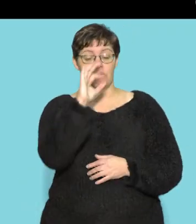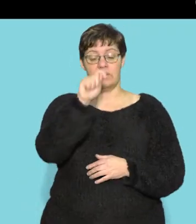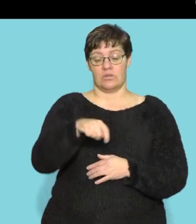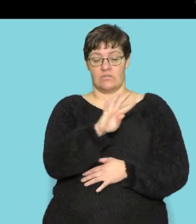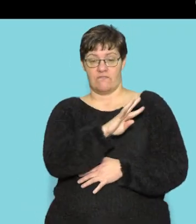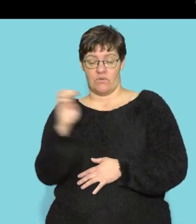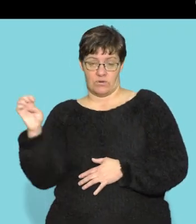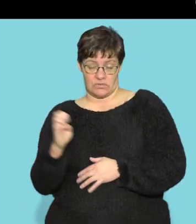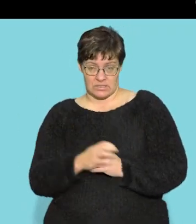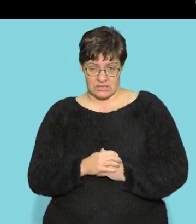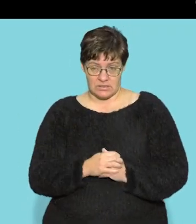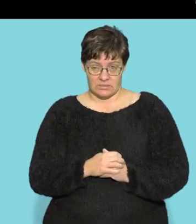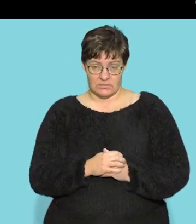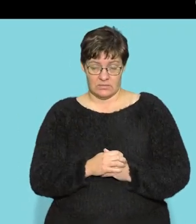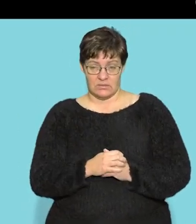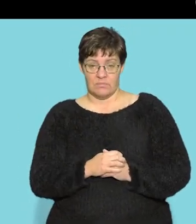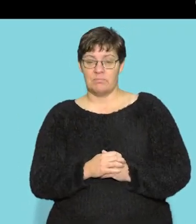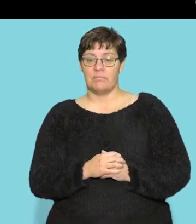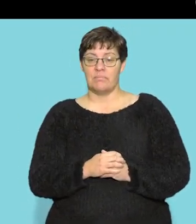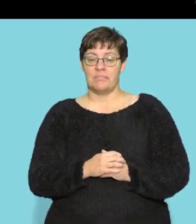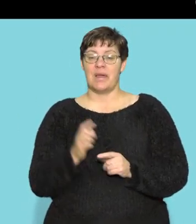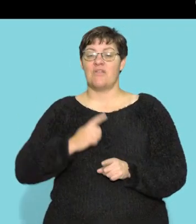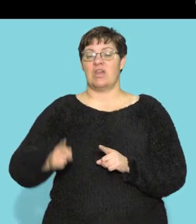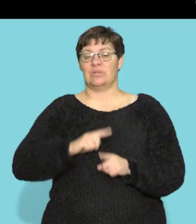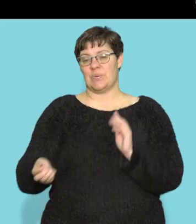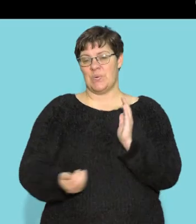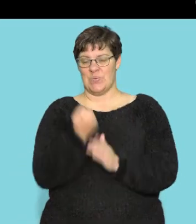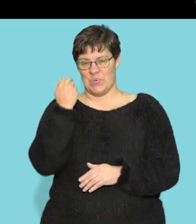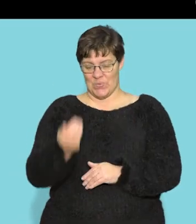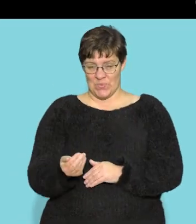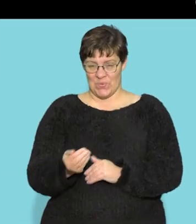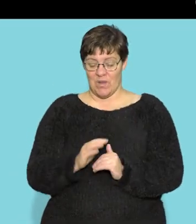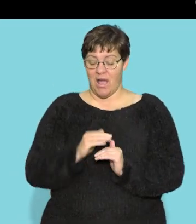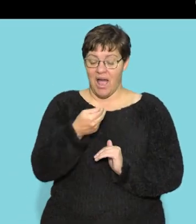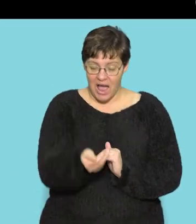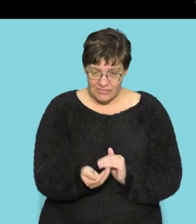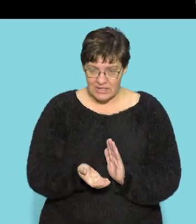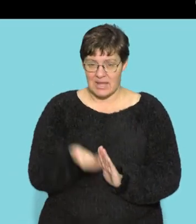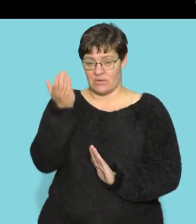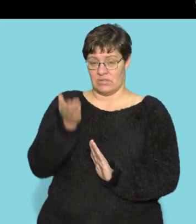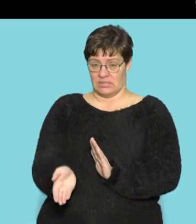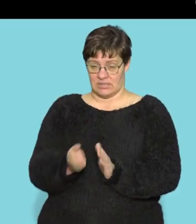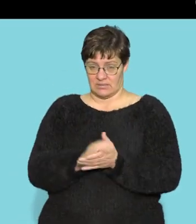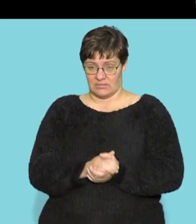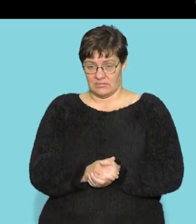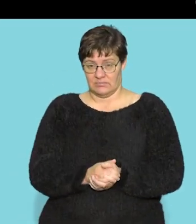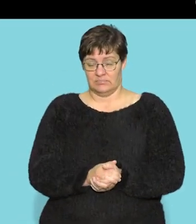be 3,400. That will be the new rental after